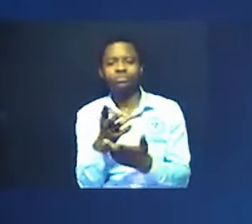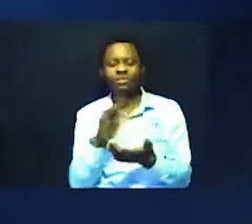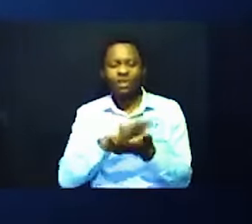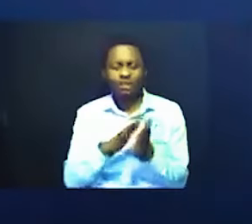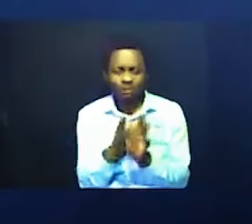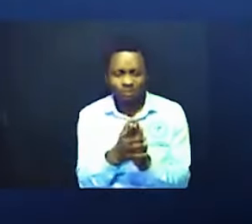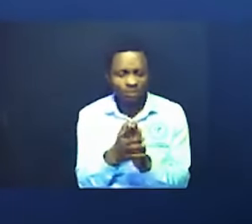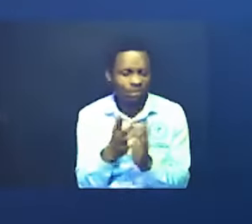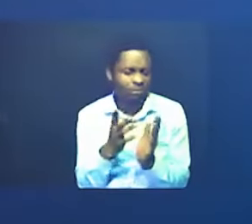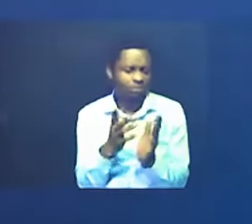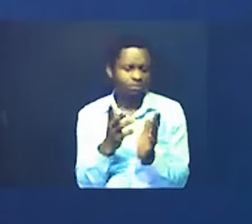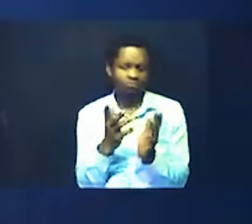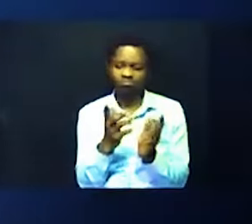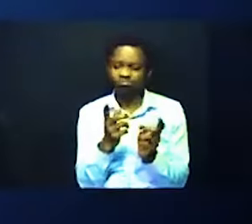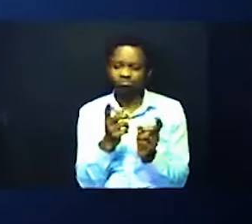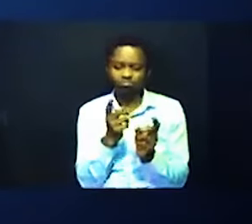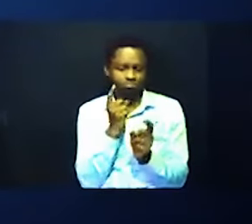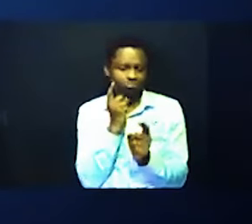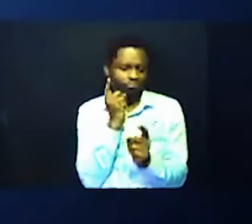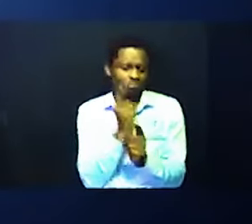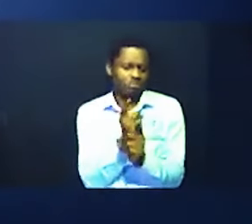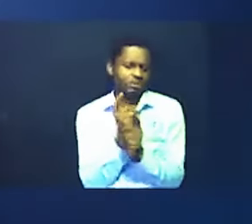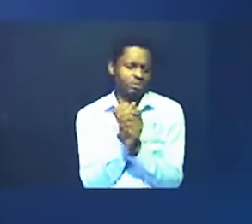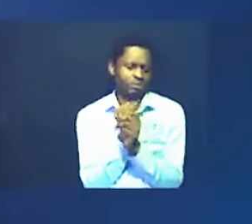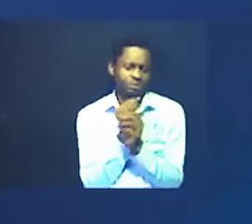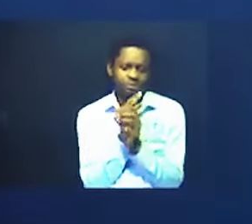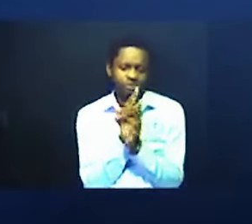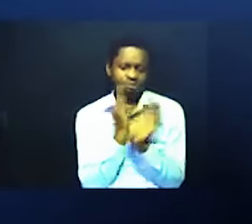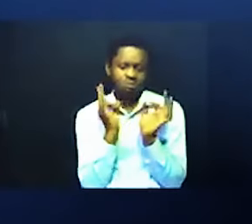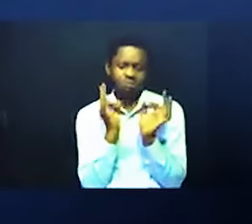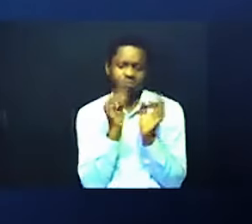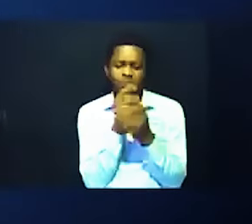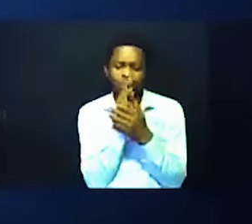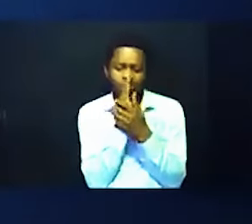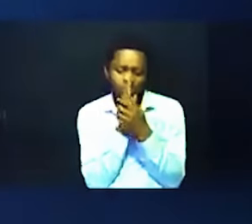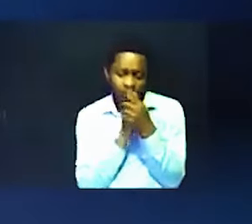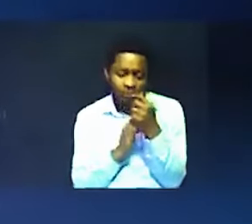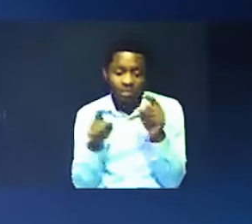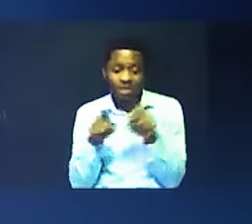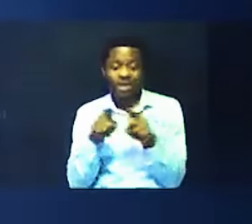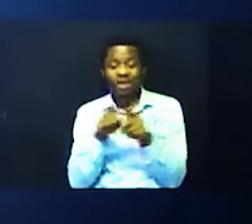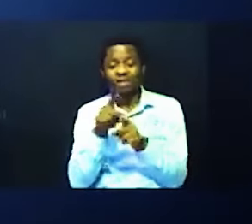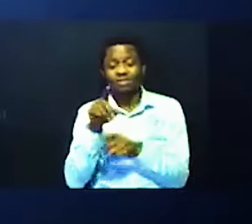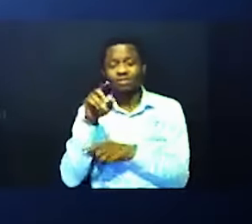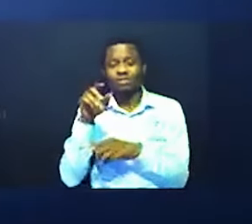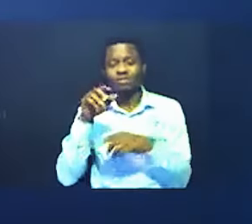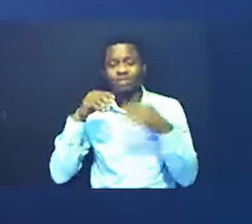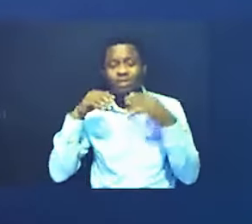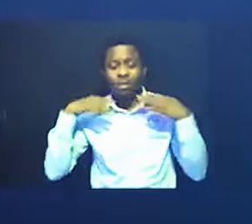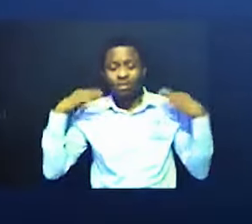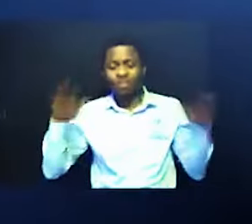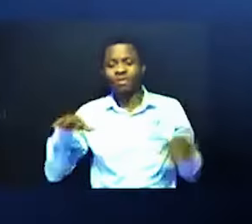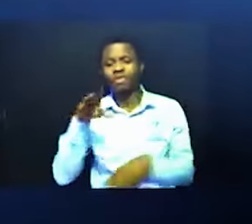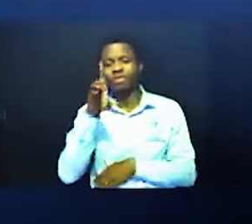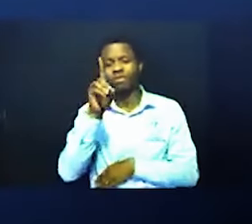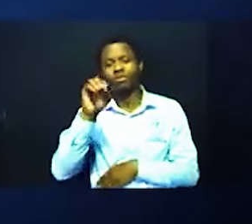innocent as the dove in your dealings